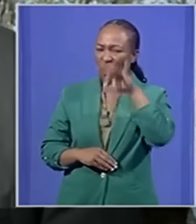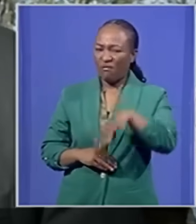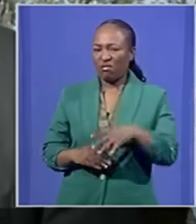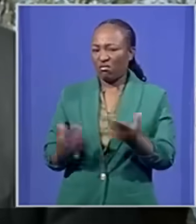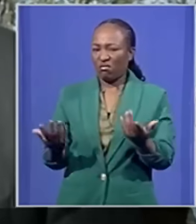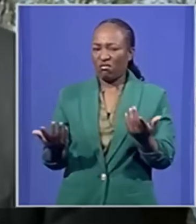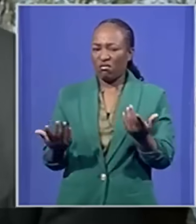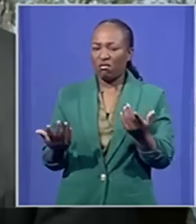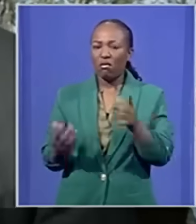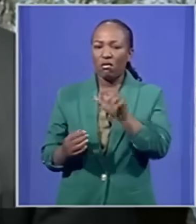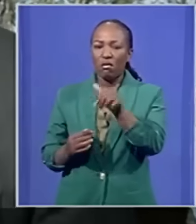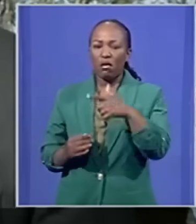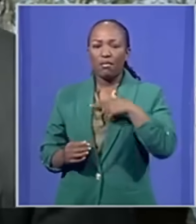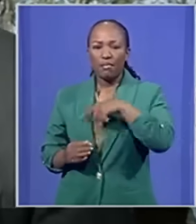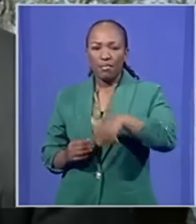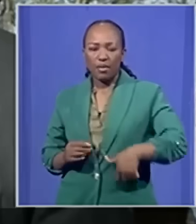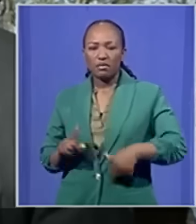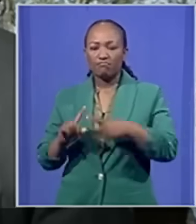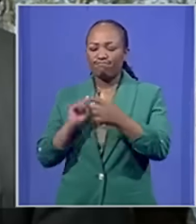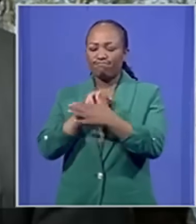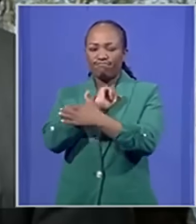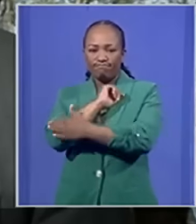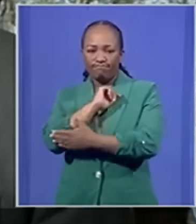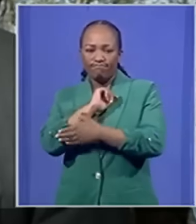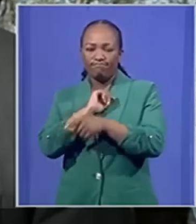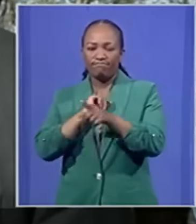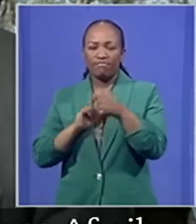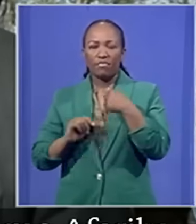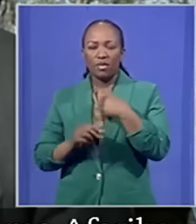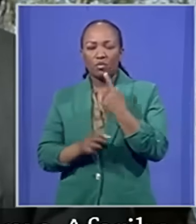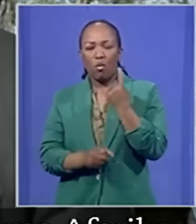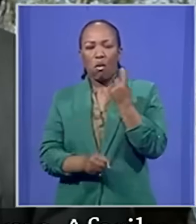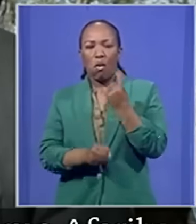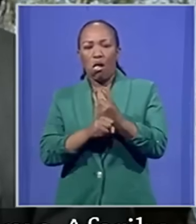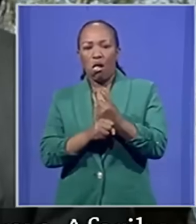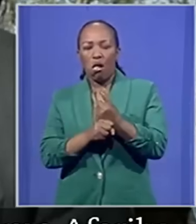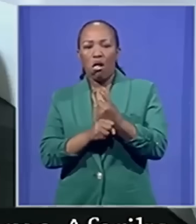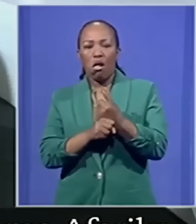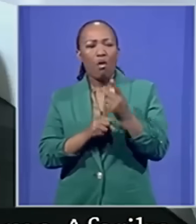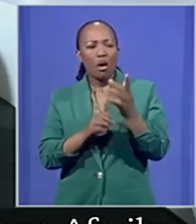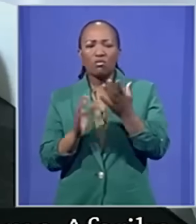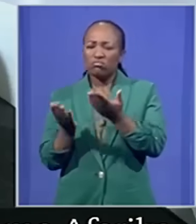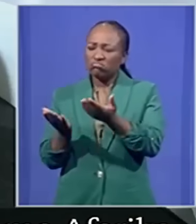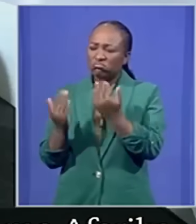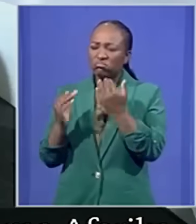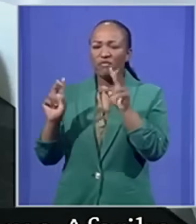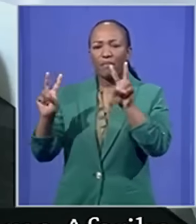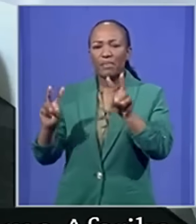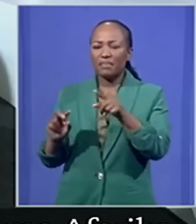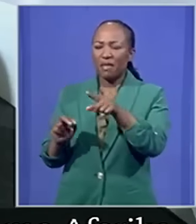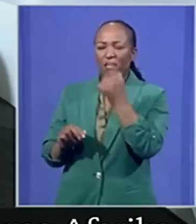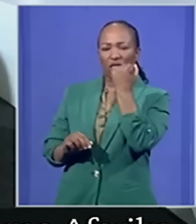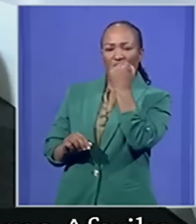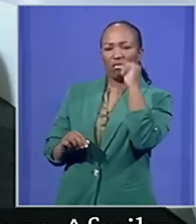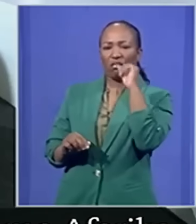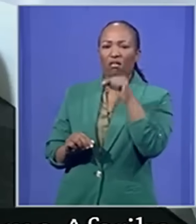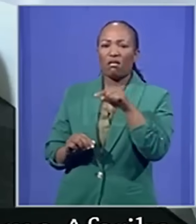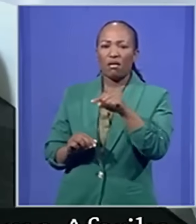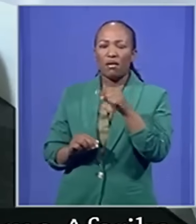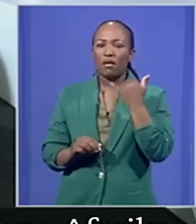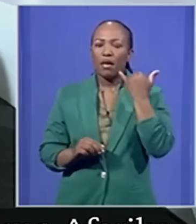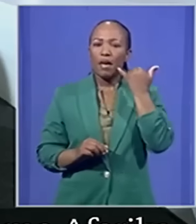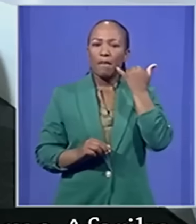another president of the country to deny an invitation for peace. Thabo Mbeki Foundation ya re se ga se